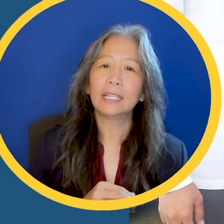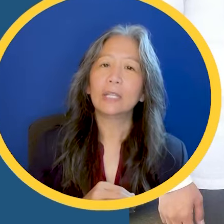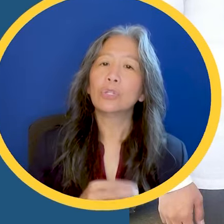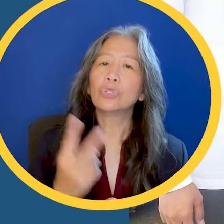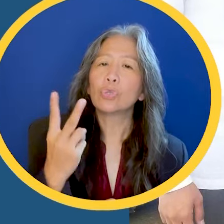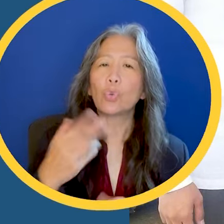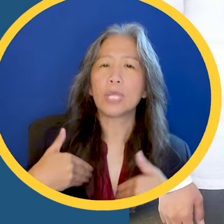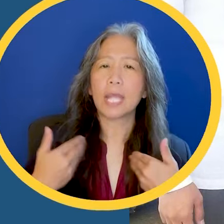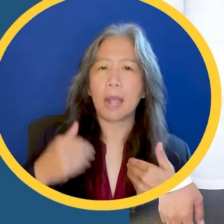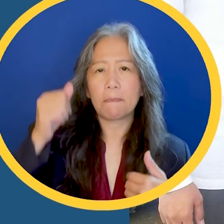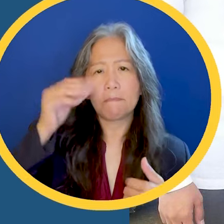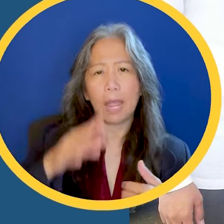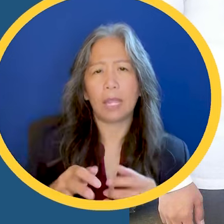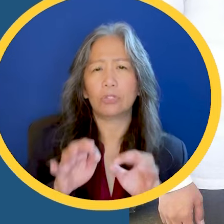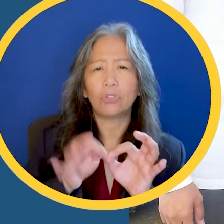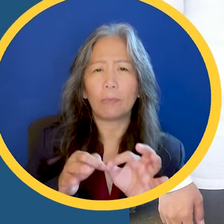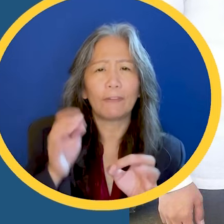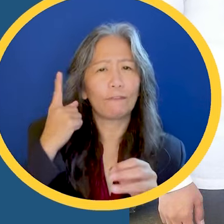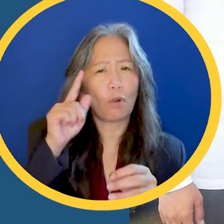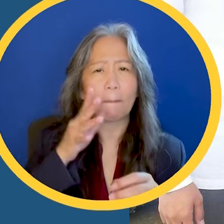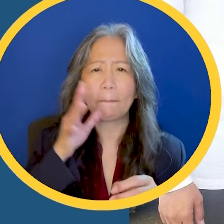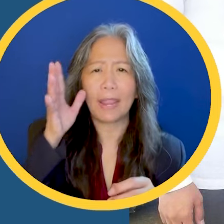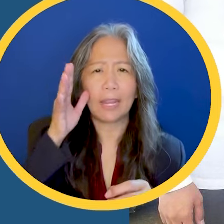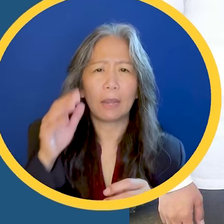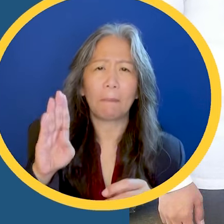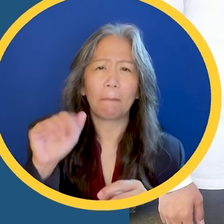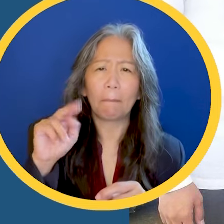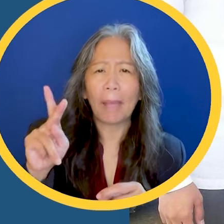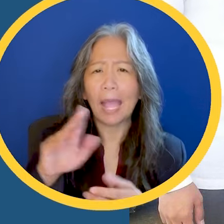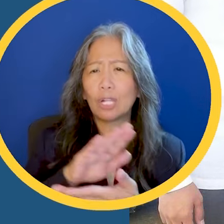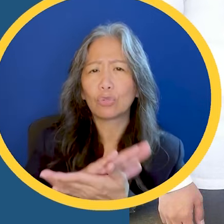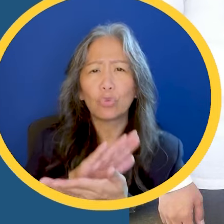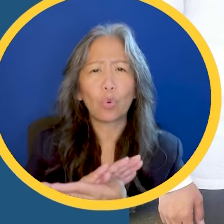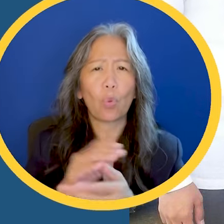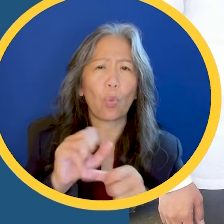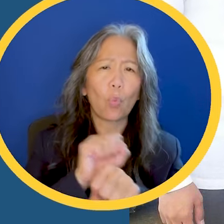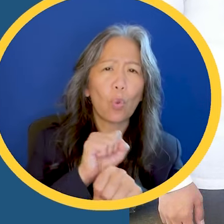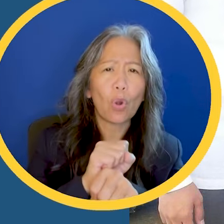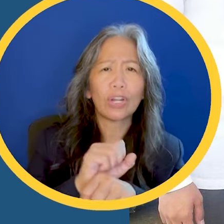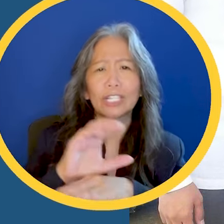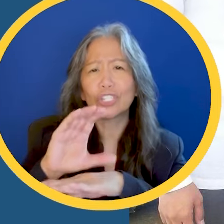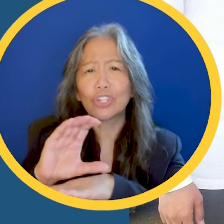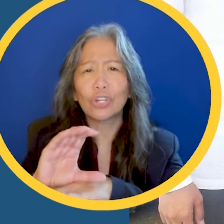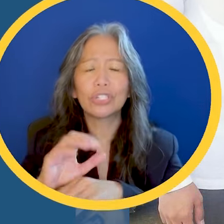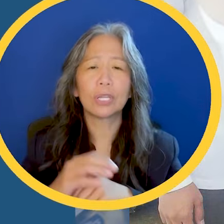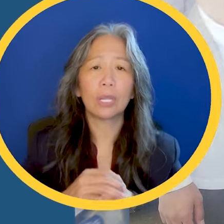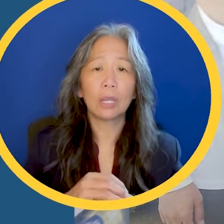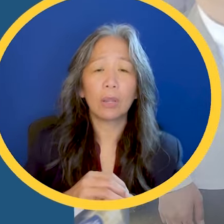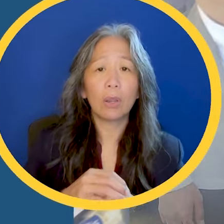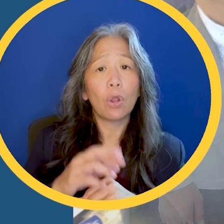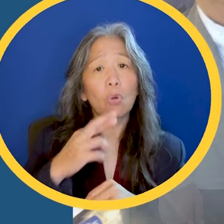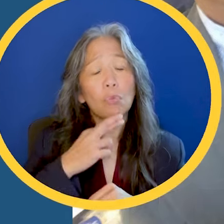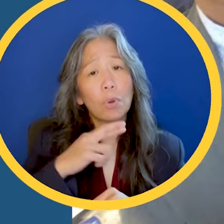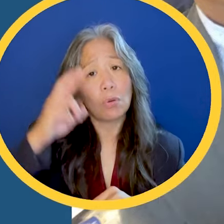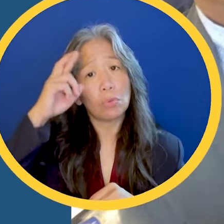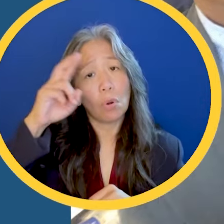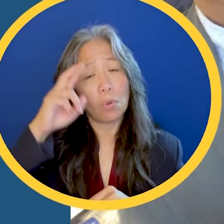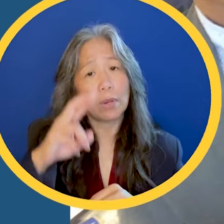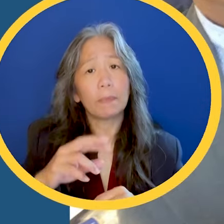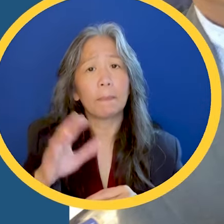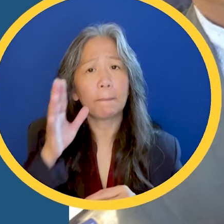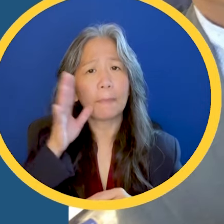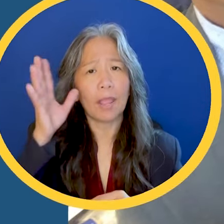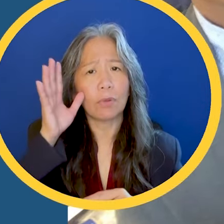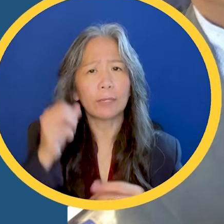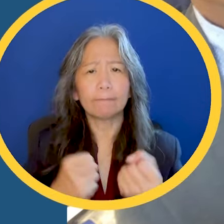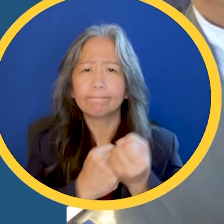men who have been their parents' interpreters all their lives, at the bank, in school, in the workplace, at church. Brother Ronnie and Brother Rowell have